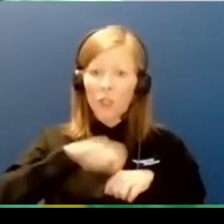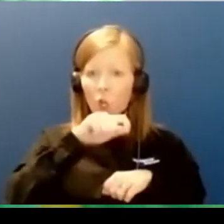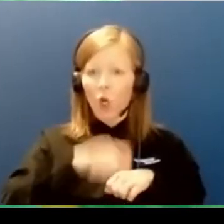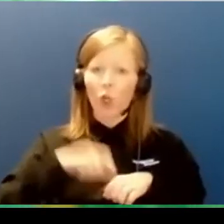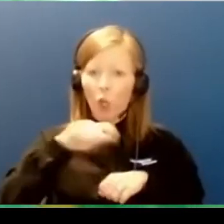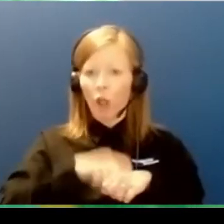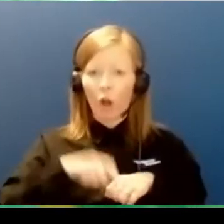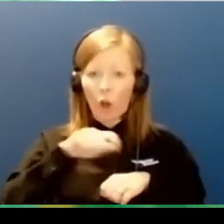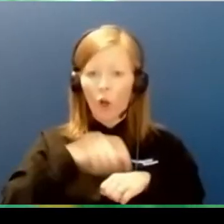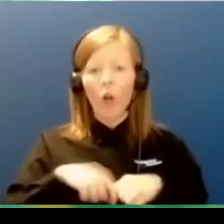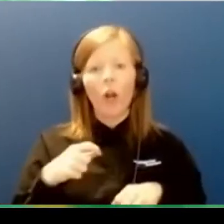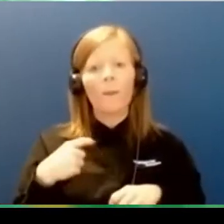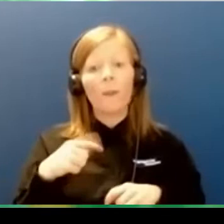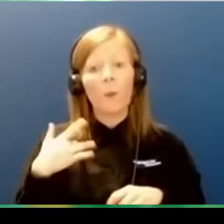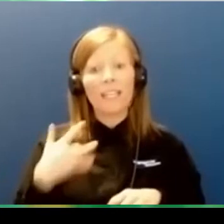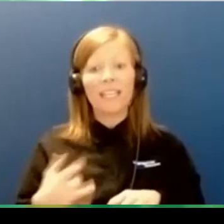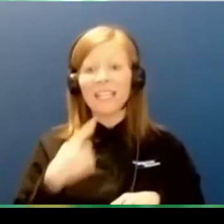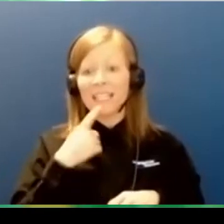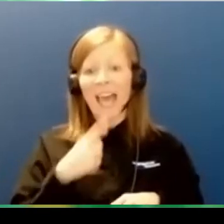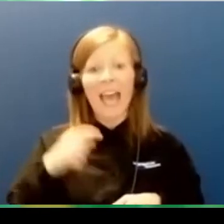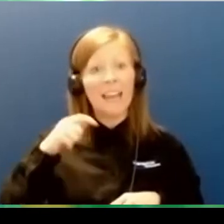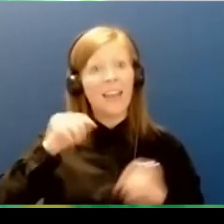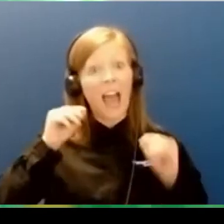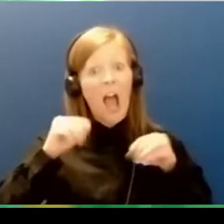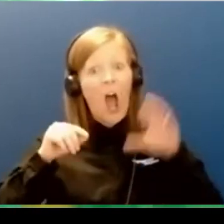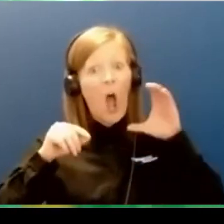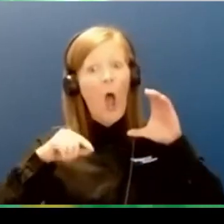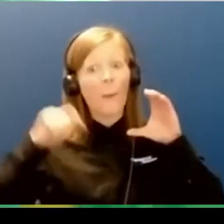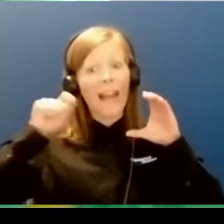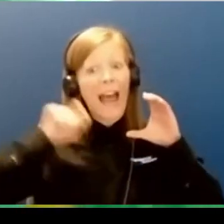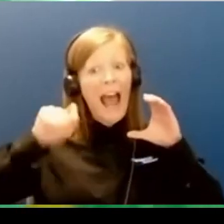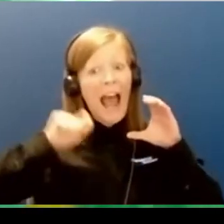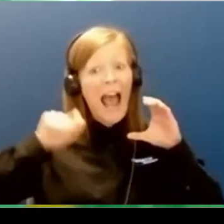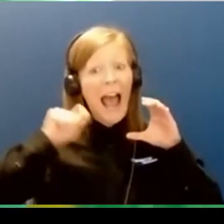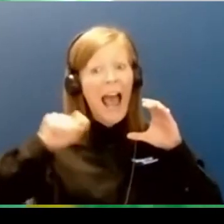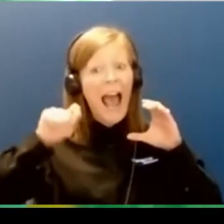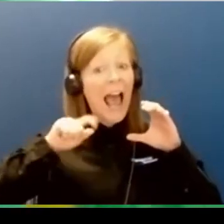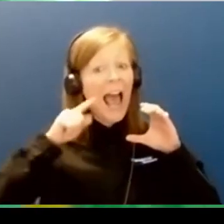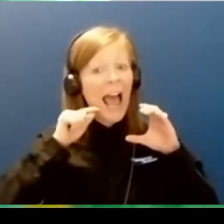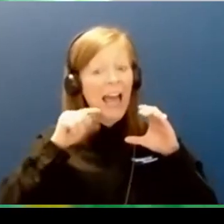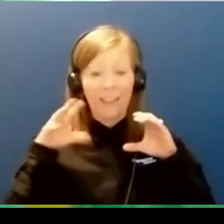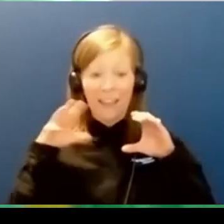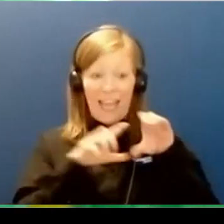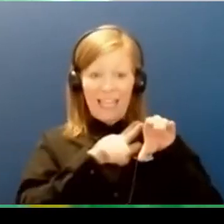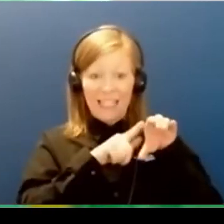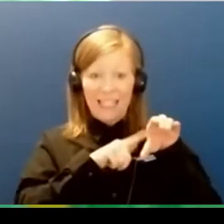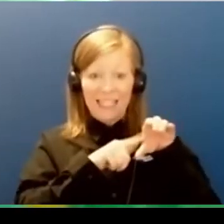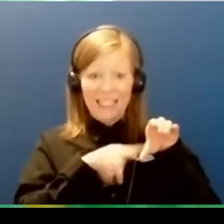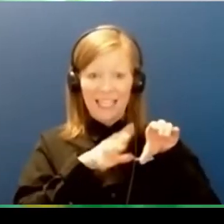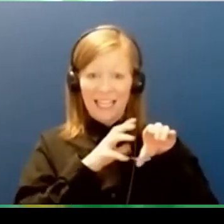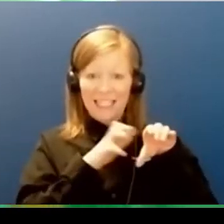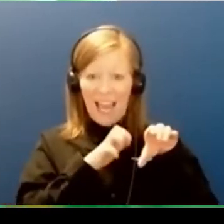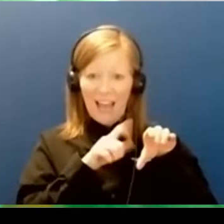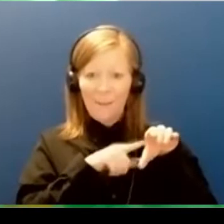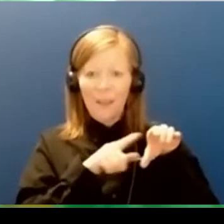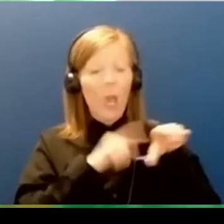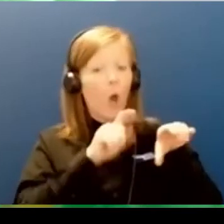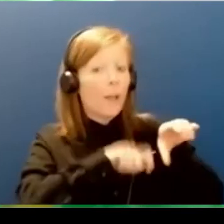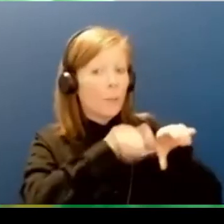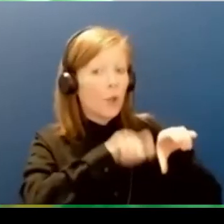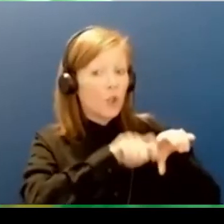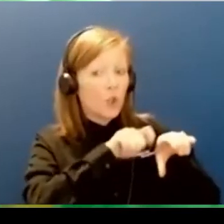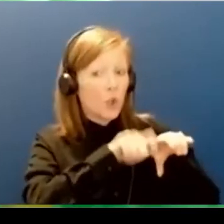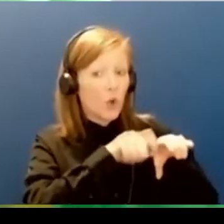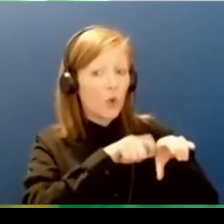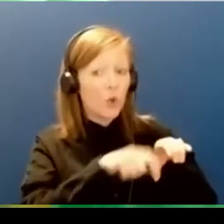kids' teeth, we tend to tell them to open, and they open really wide, and that cheek gets a little tight in there. So after you get the toothbrush in along the side, you